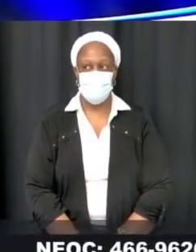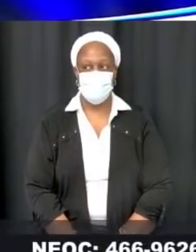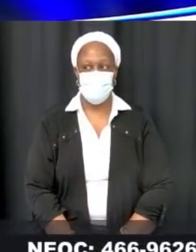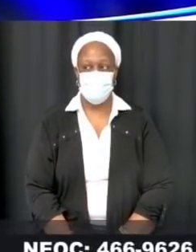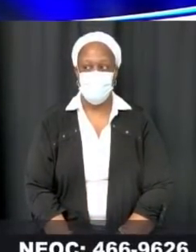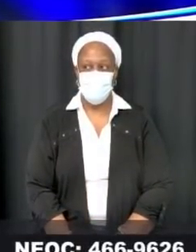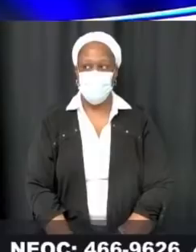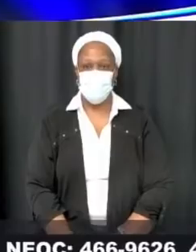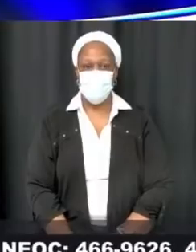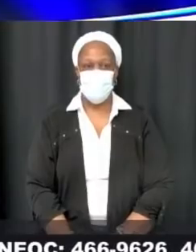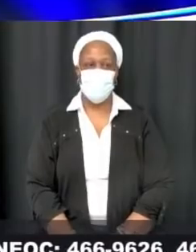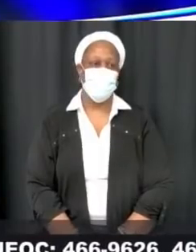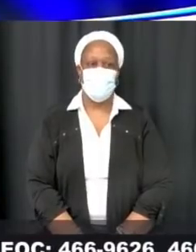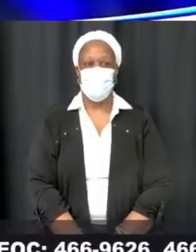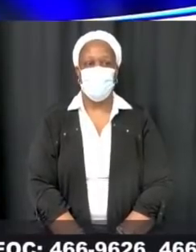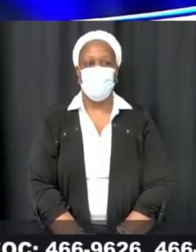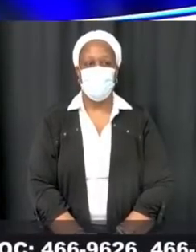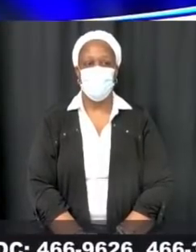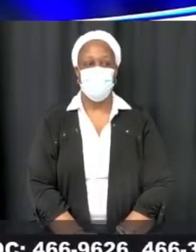Thank you, Lesroy.